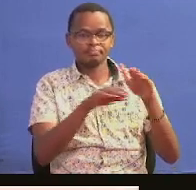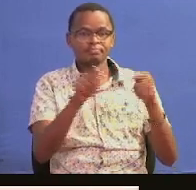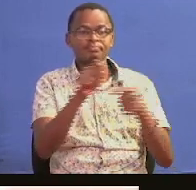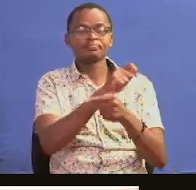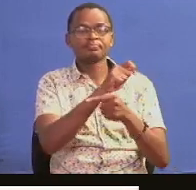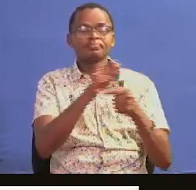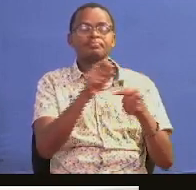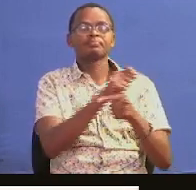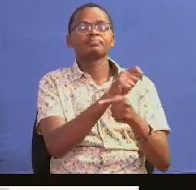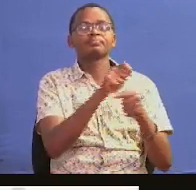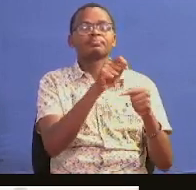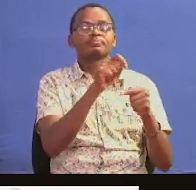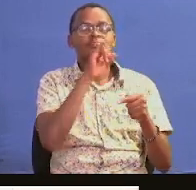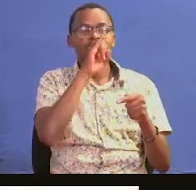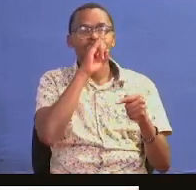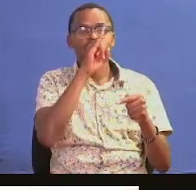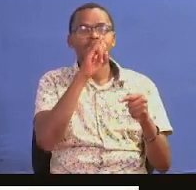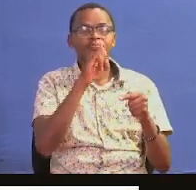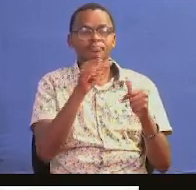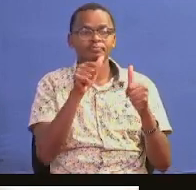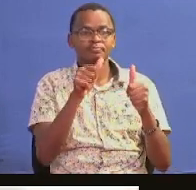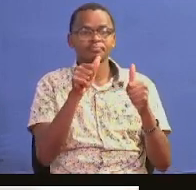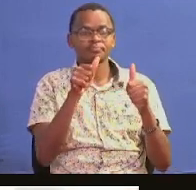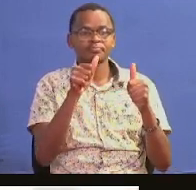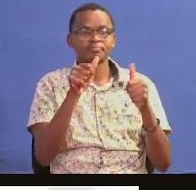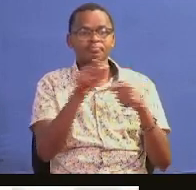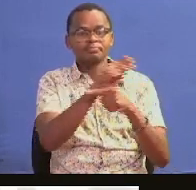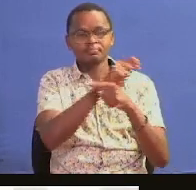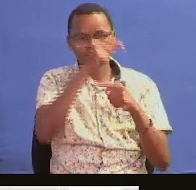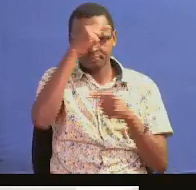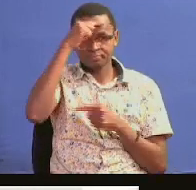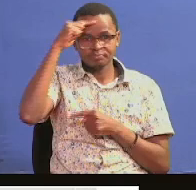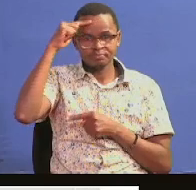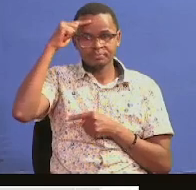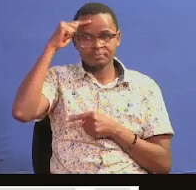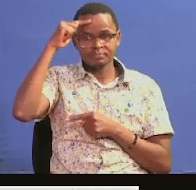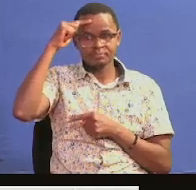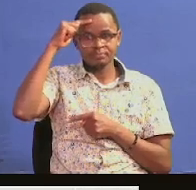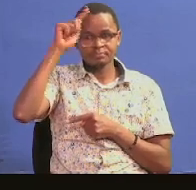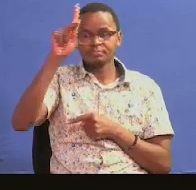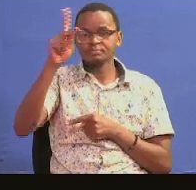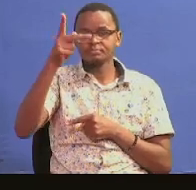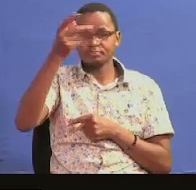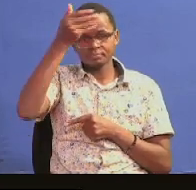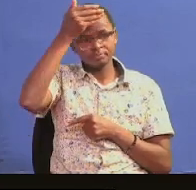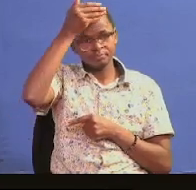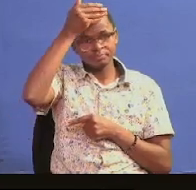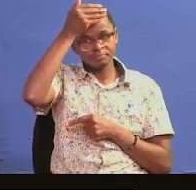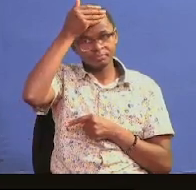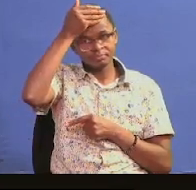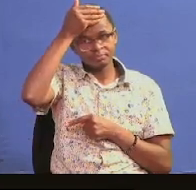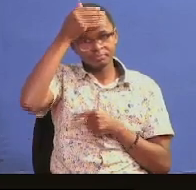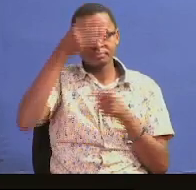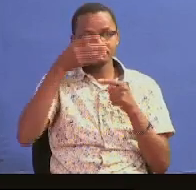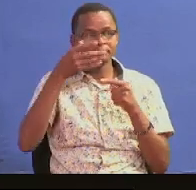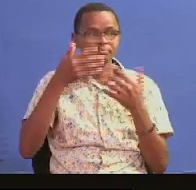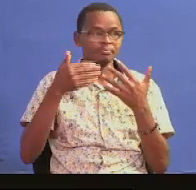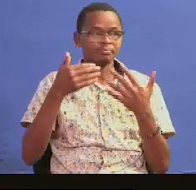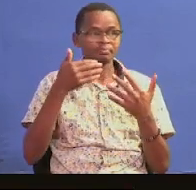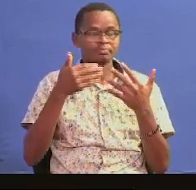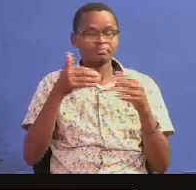of training that is offered is a very rounded training, because Kenyan nurse leaves a